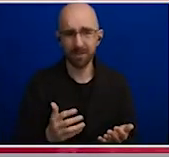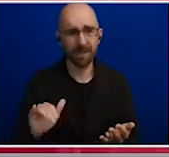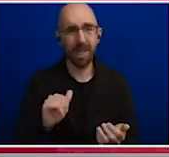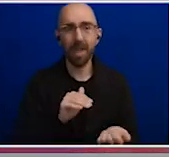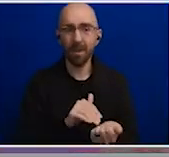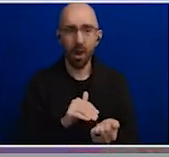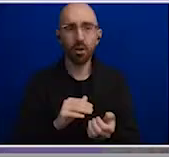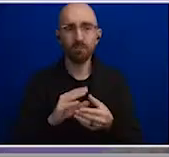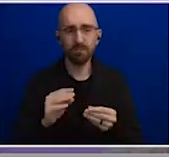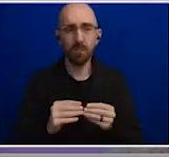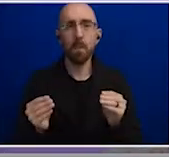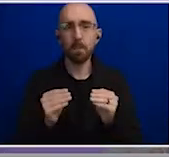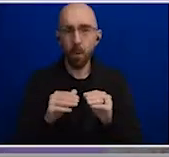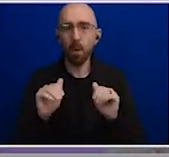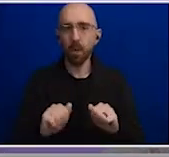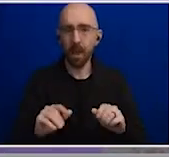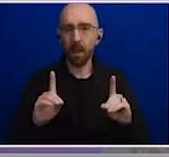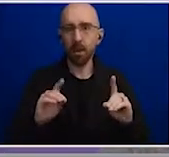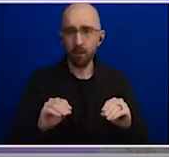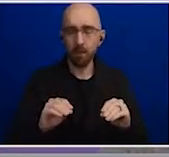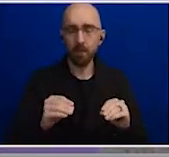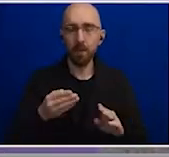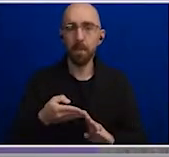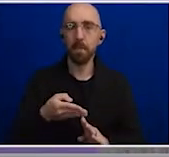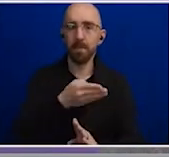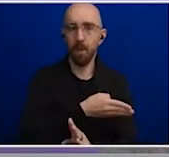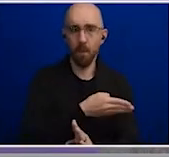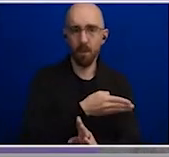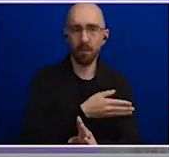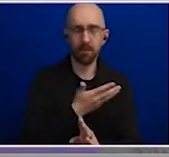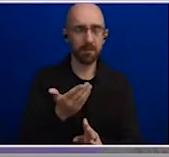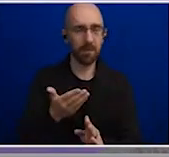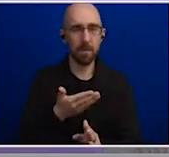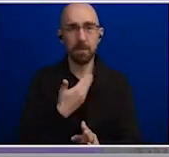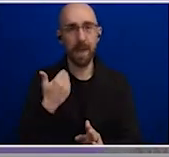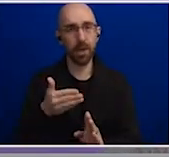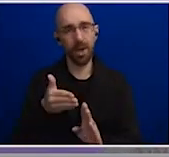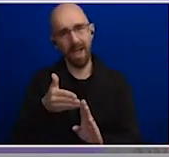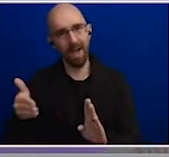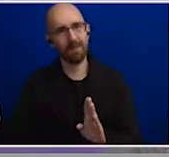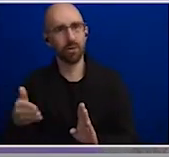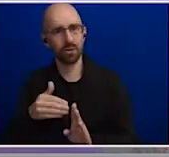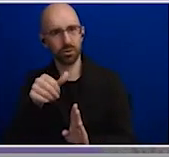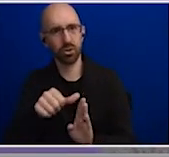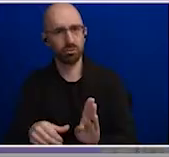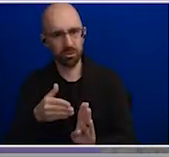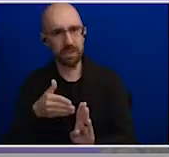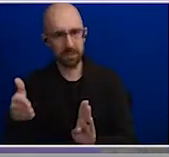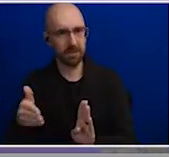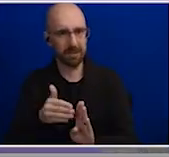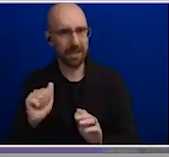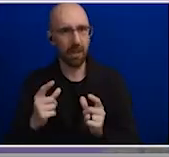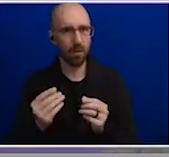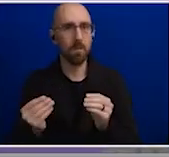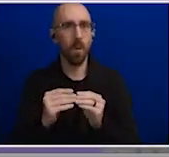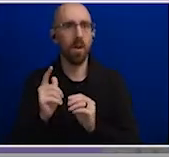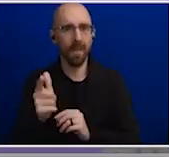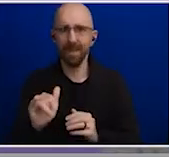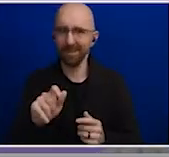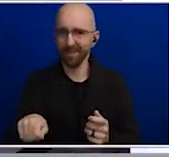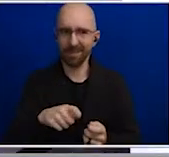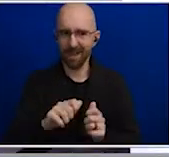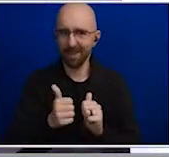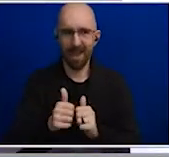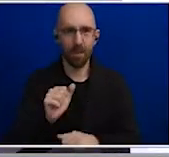you can do before, the better it is on the backside, the more you can do later. And that's exactly how it worked too. We already